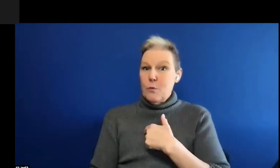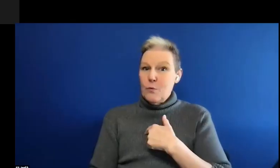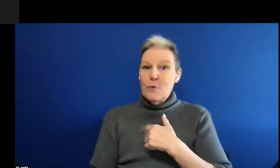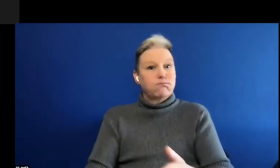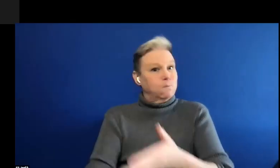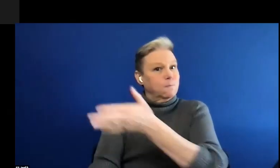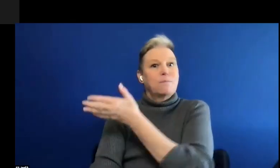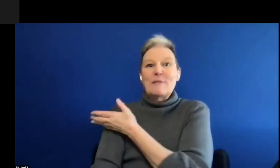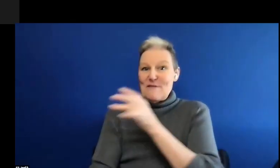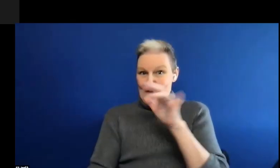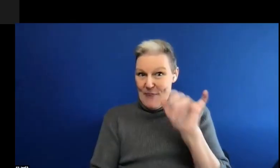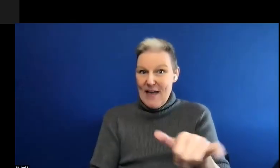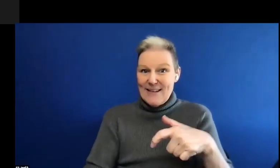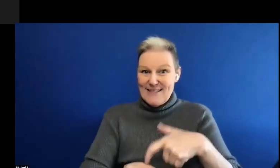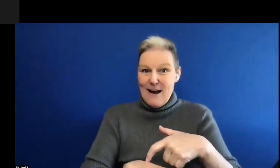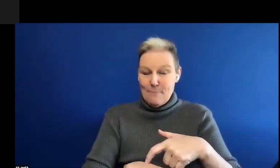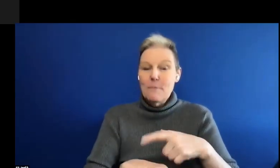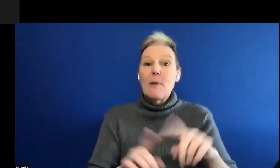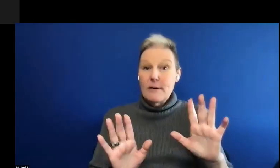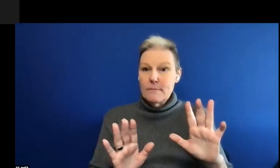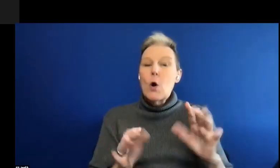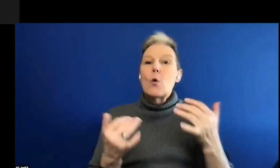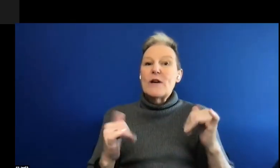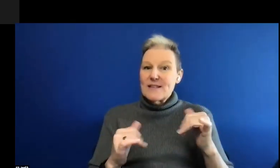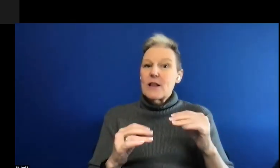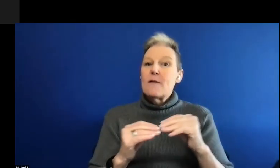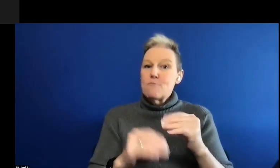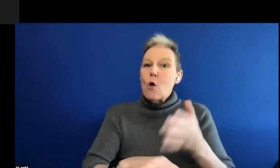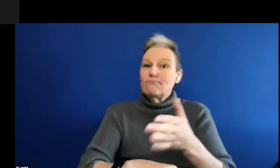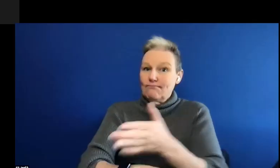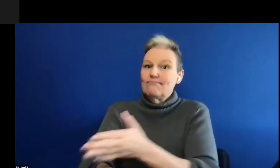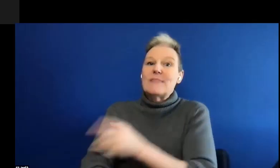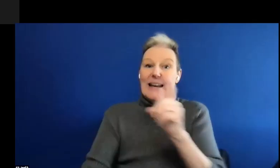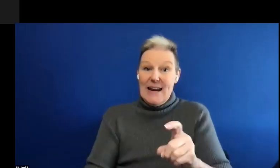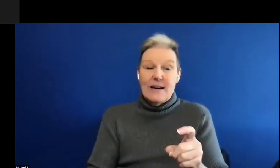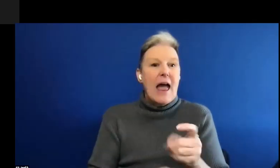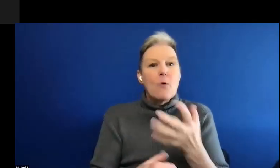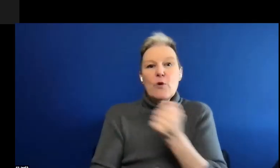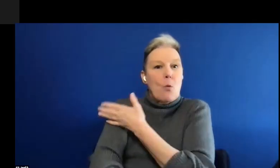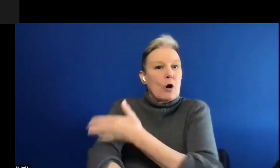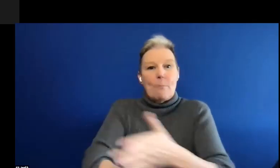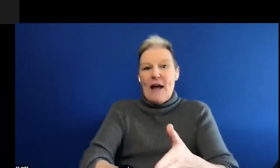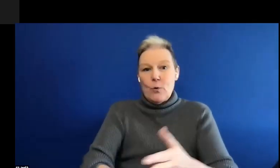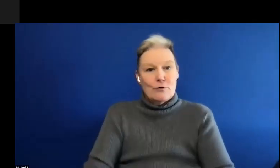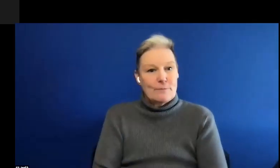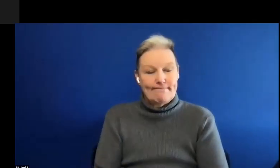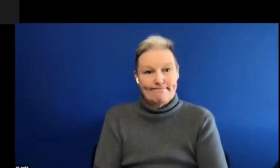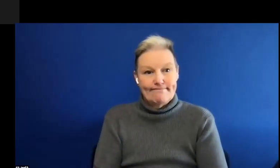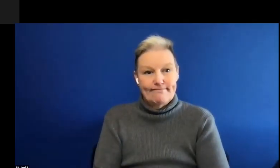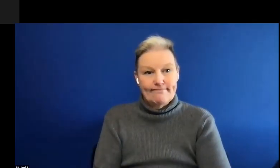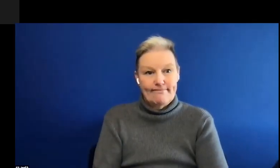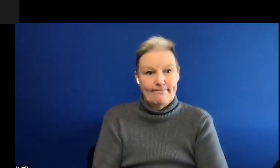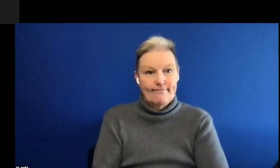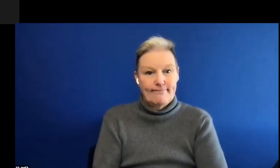that, but we still got a long way to go, and we really don't want to go backwards.